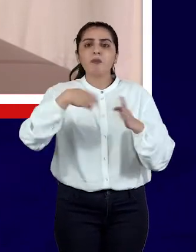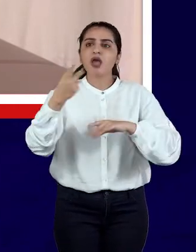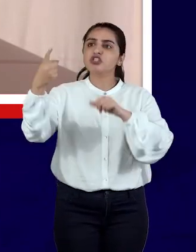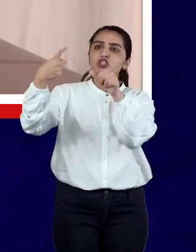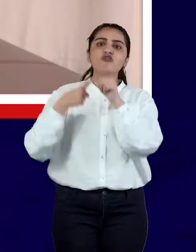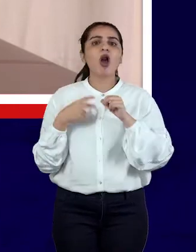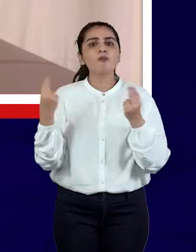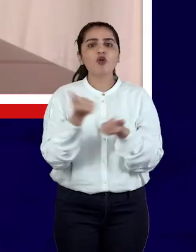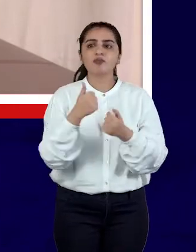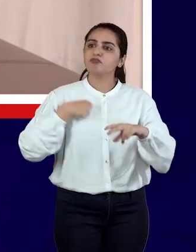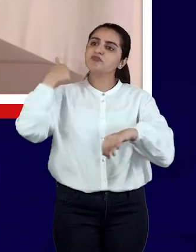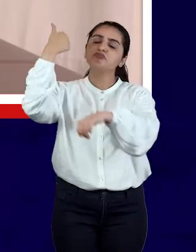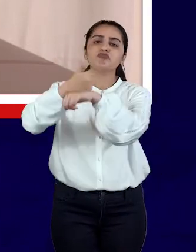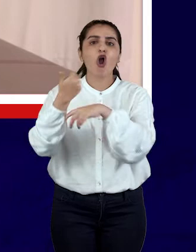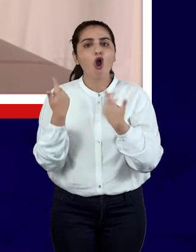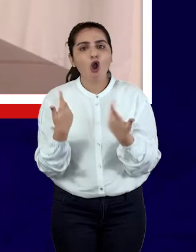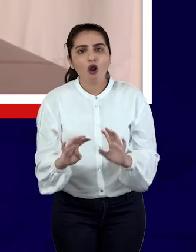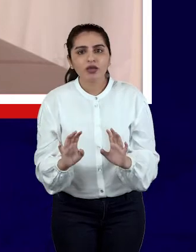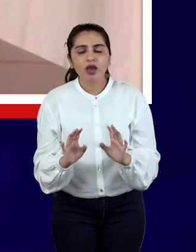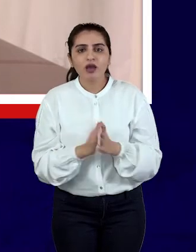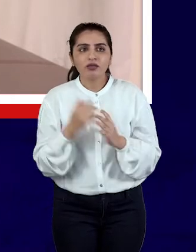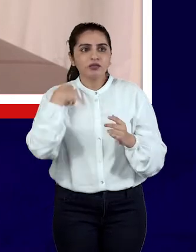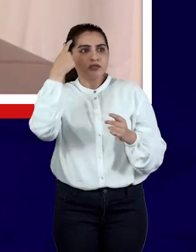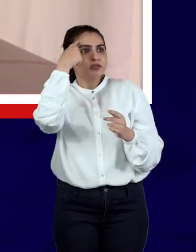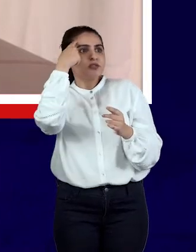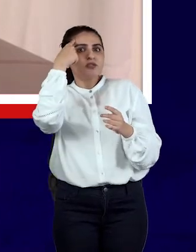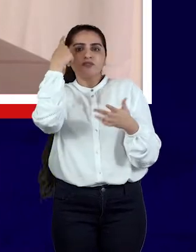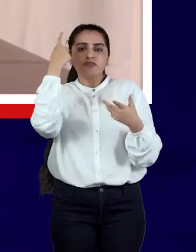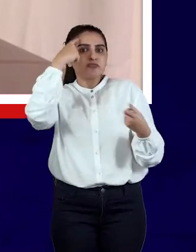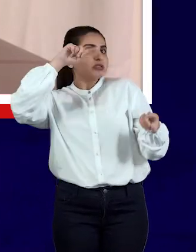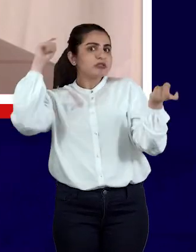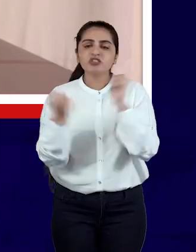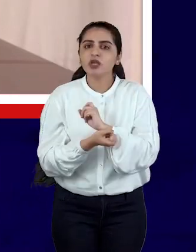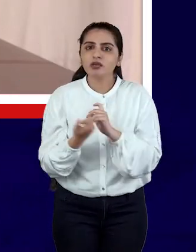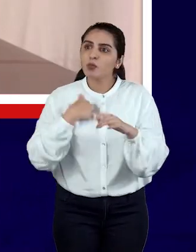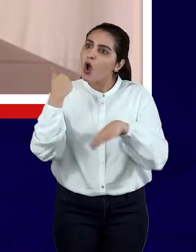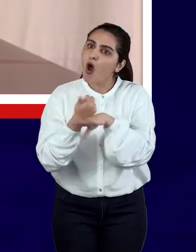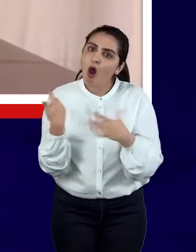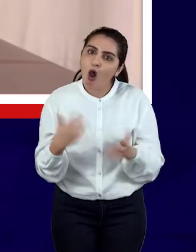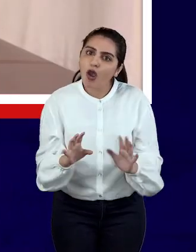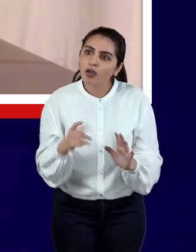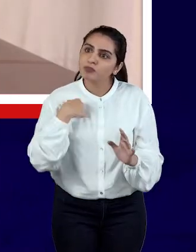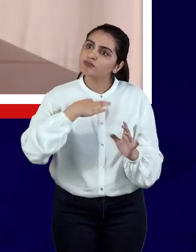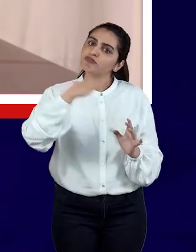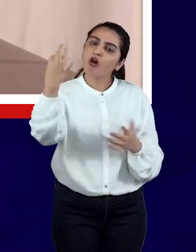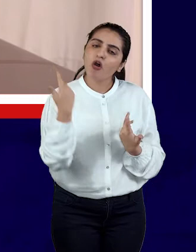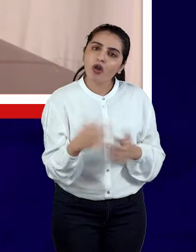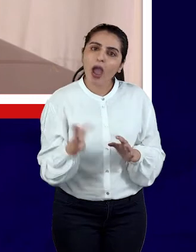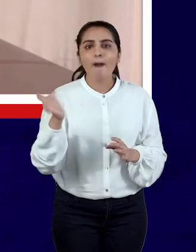I secured that position and it blew my mind. I didn't know what to do. So I finally went ahead with